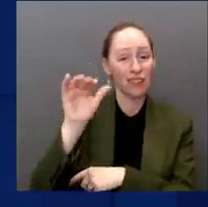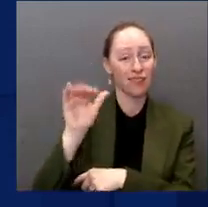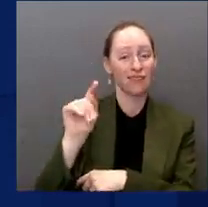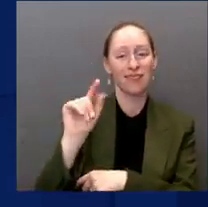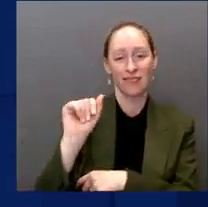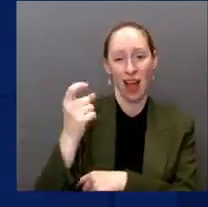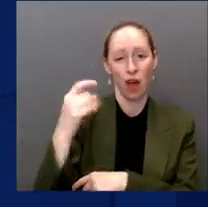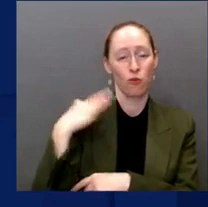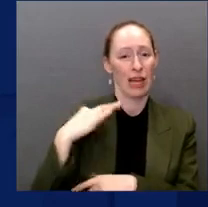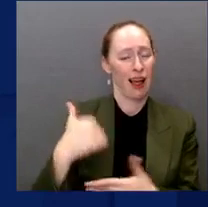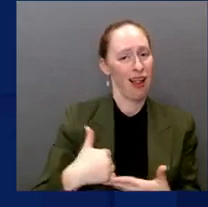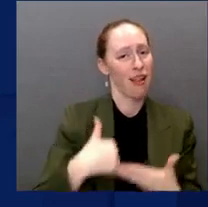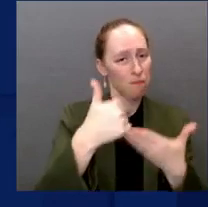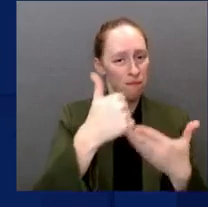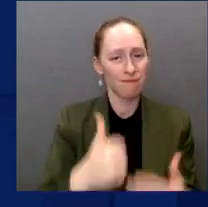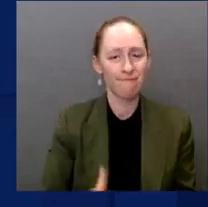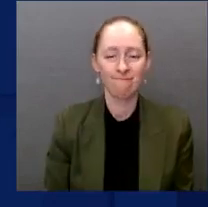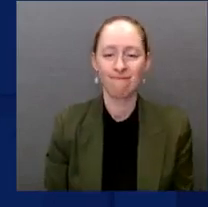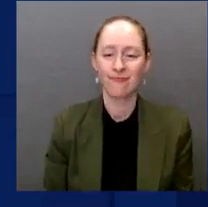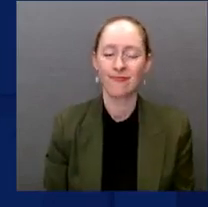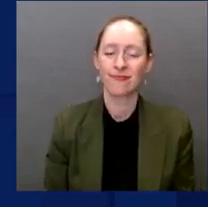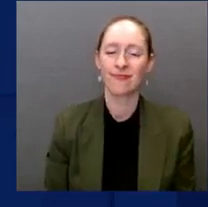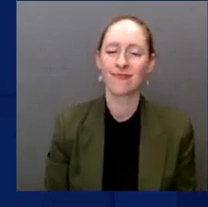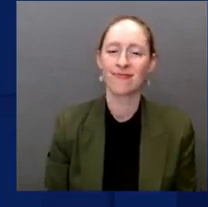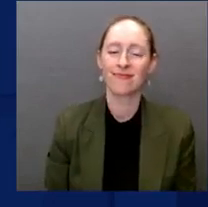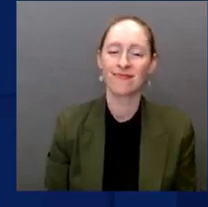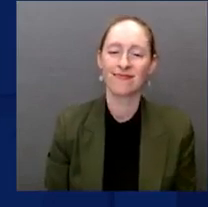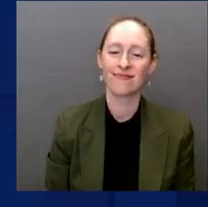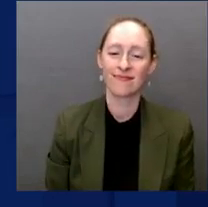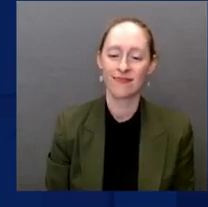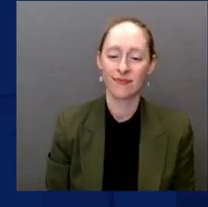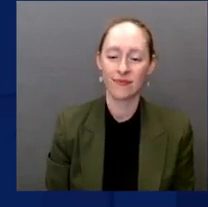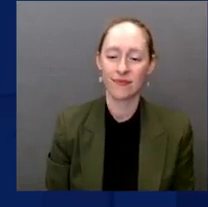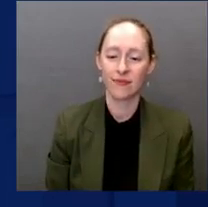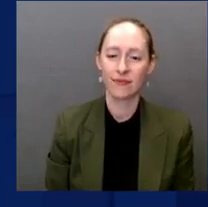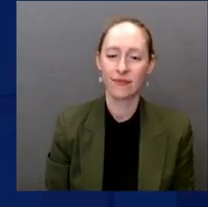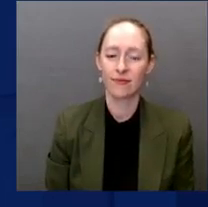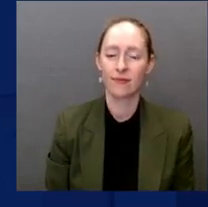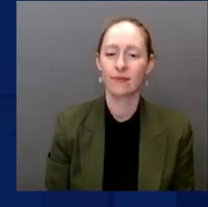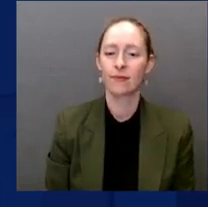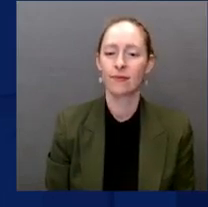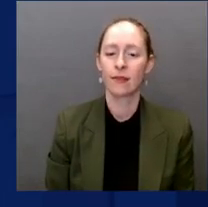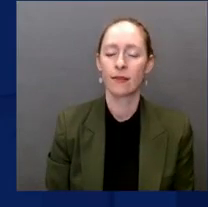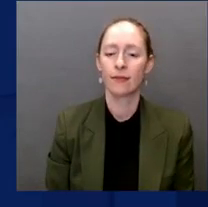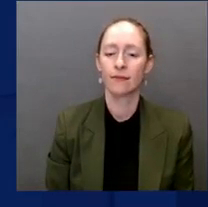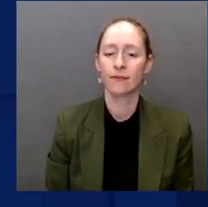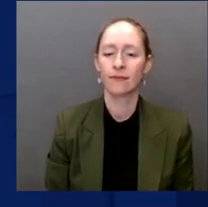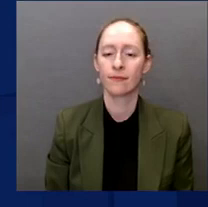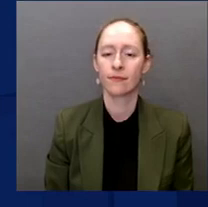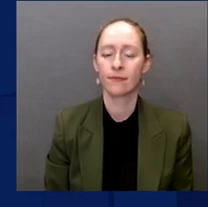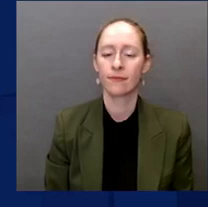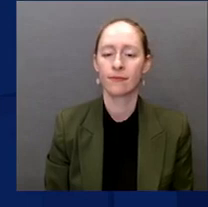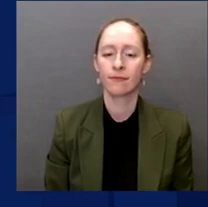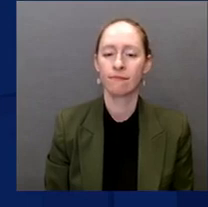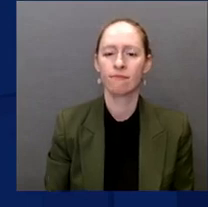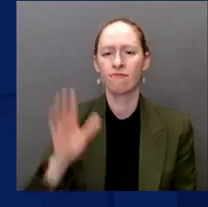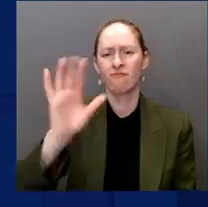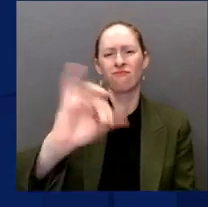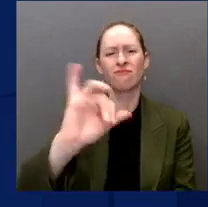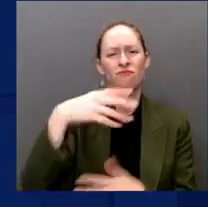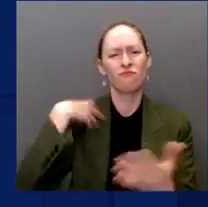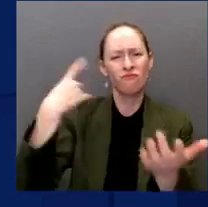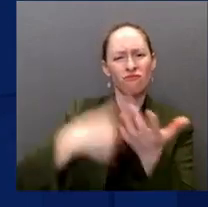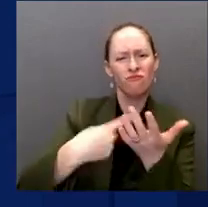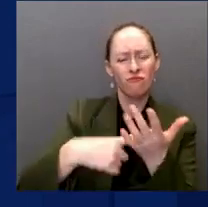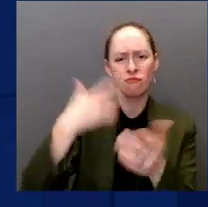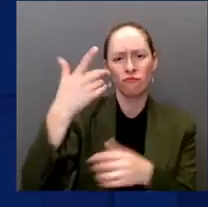2 outlines how we can better integrate nutrition and health care. We're elevating the role of nutrition and food security in overall health